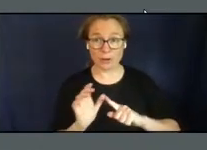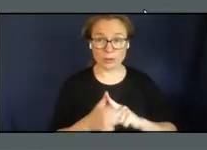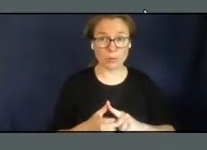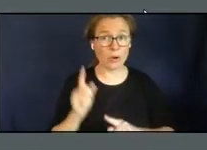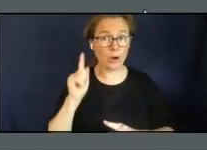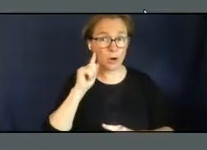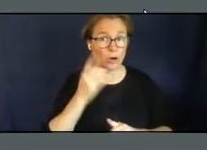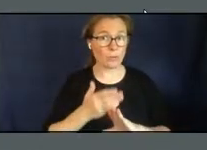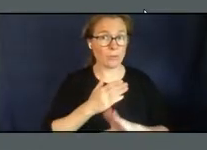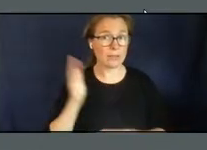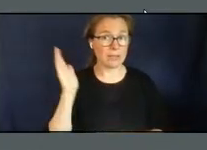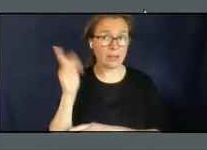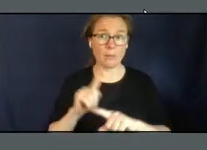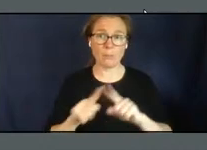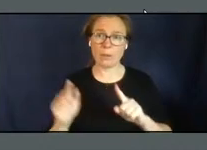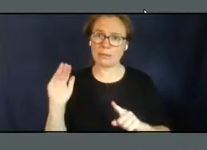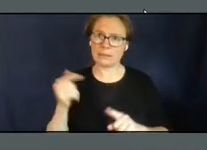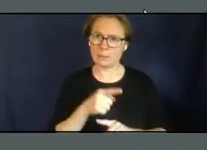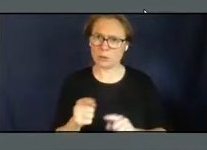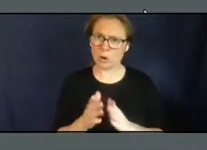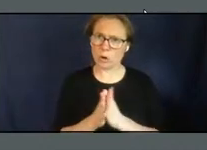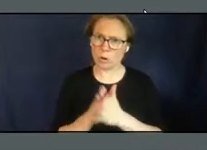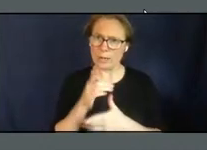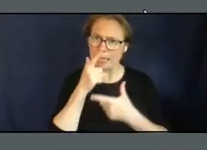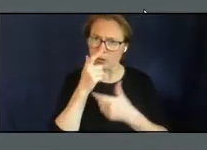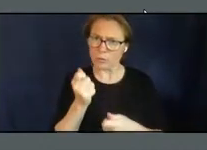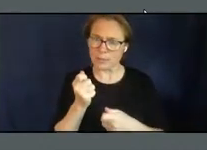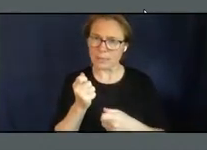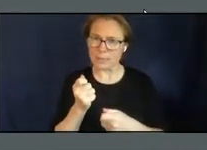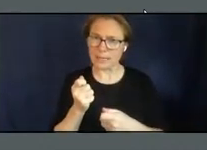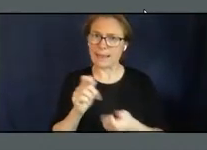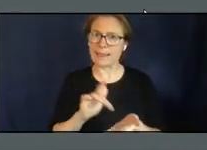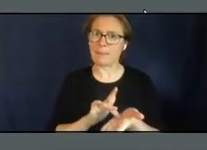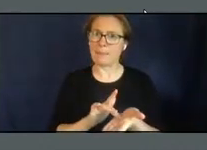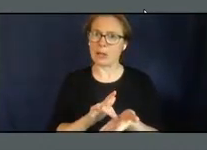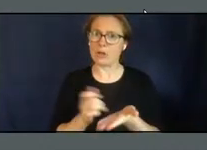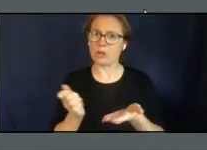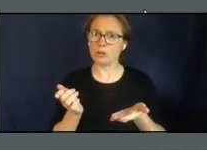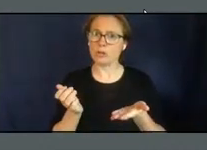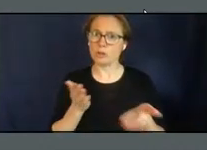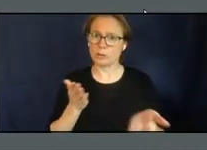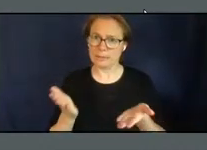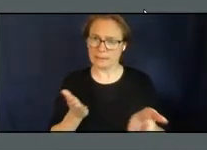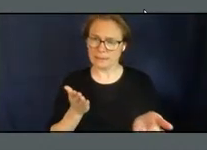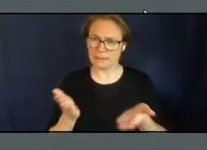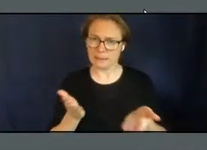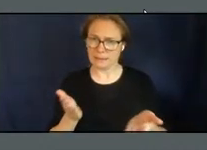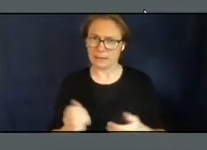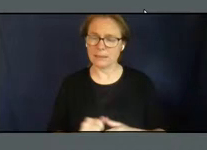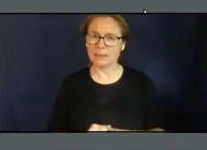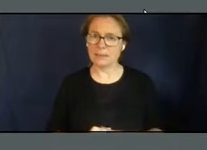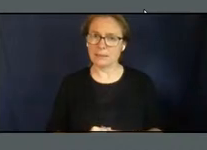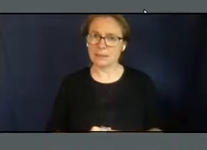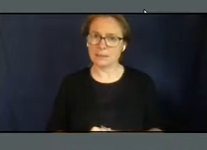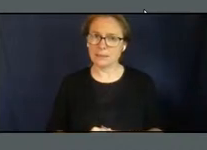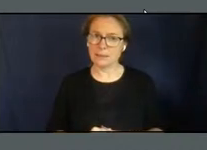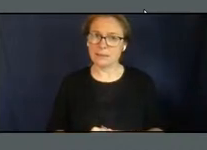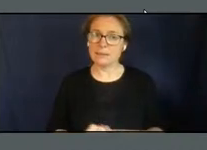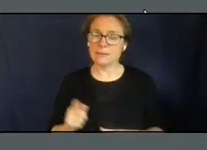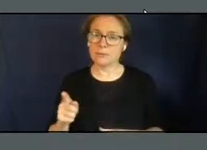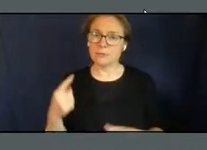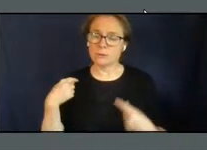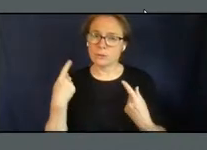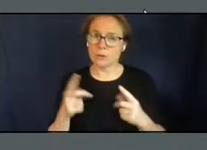an interest in medical service. And I'm wondering whether you, where you're really focused on just kind of